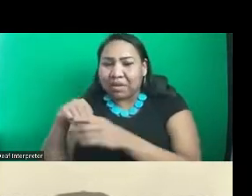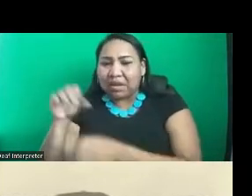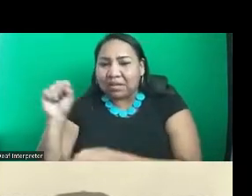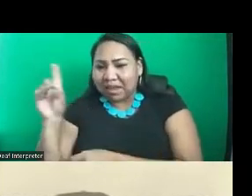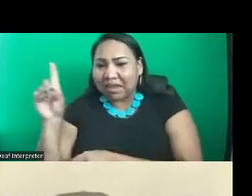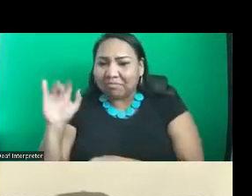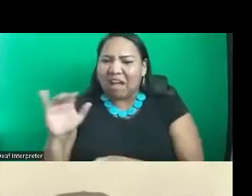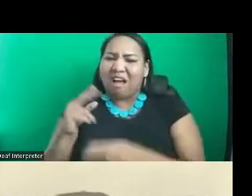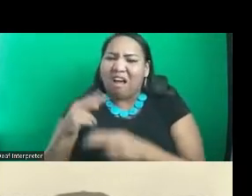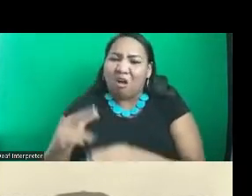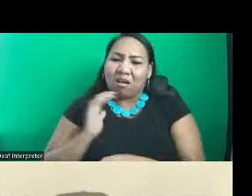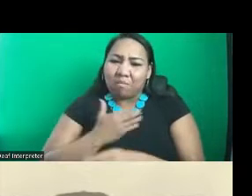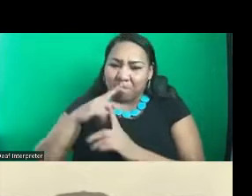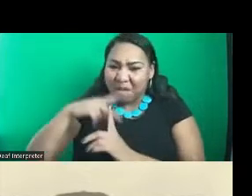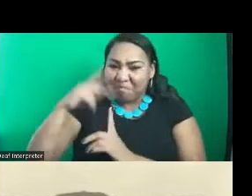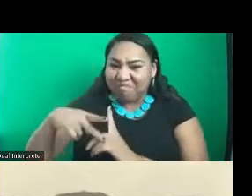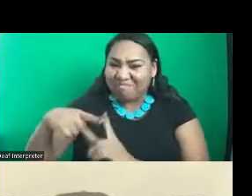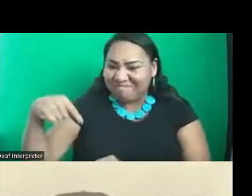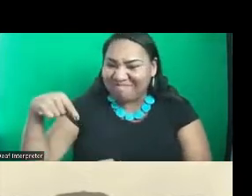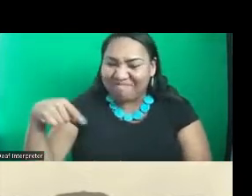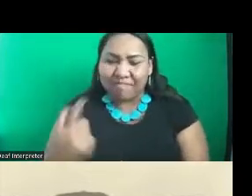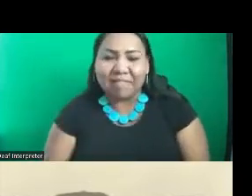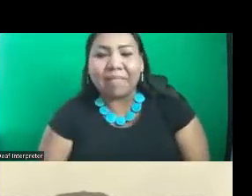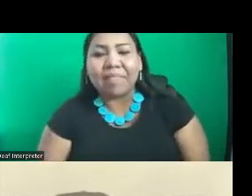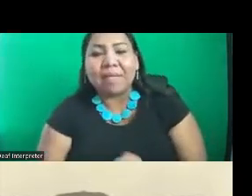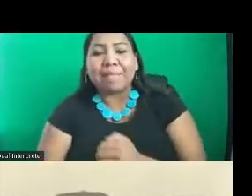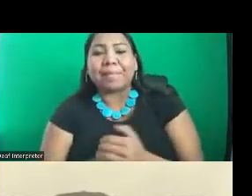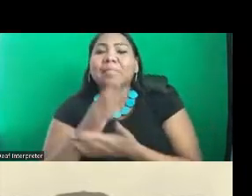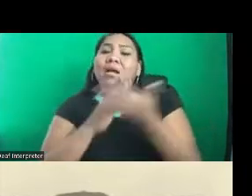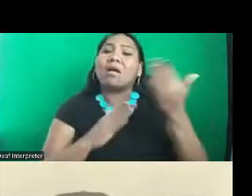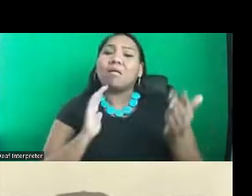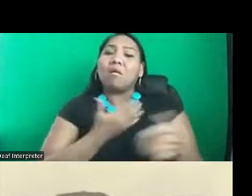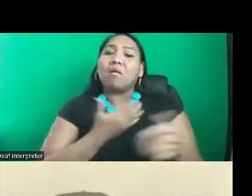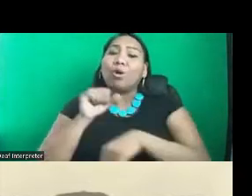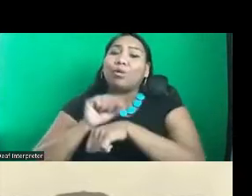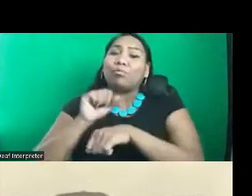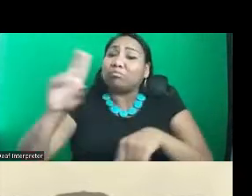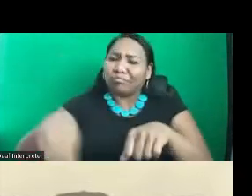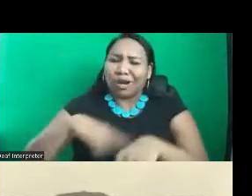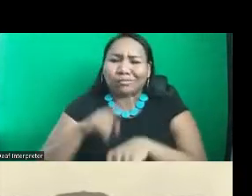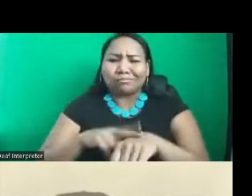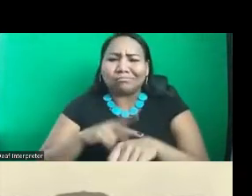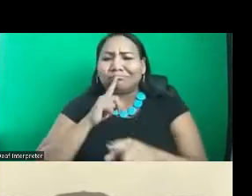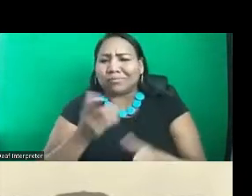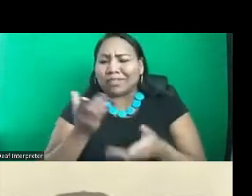we named. And part of our work, of course, is what this